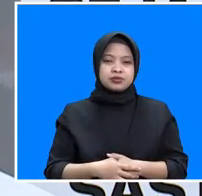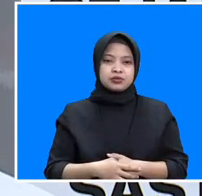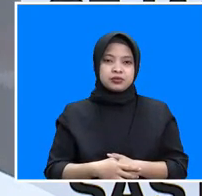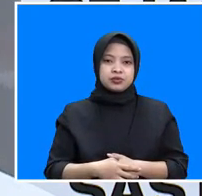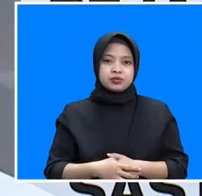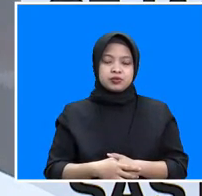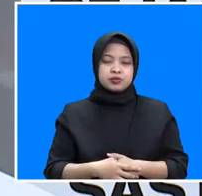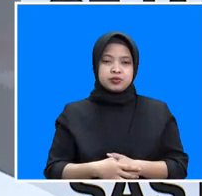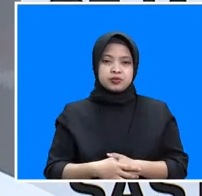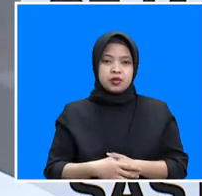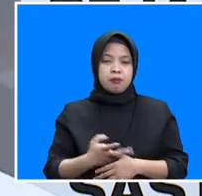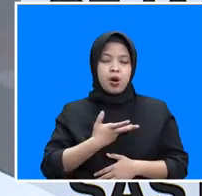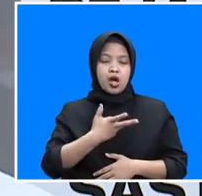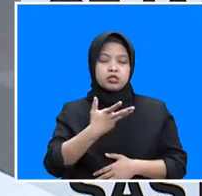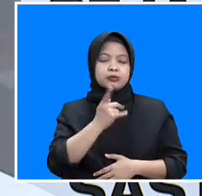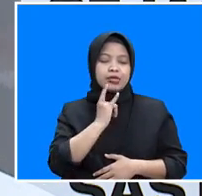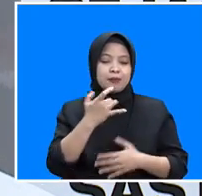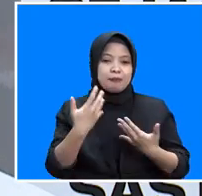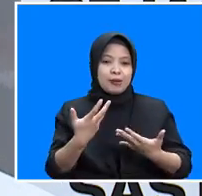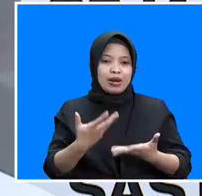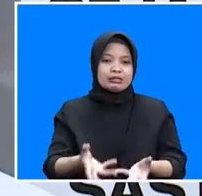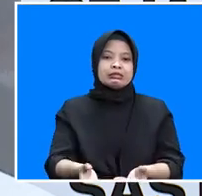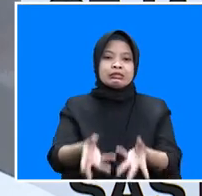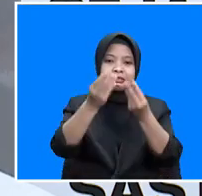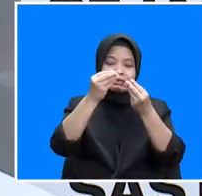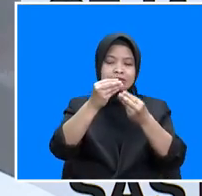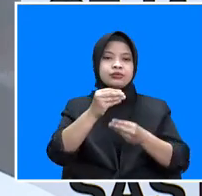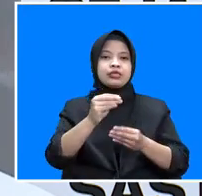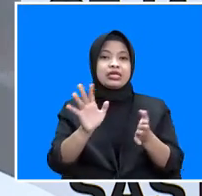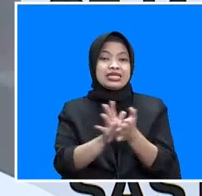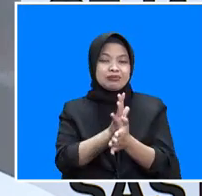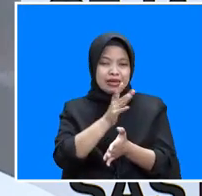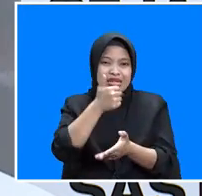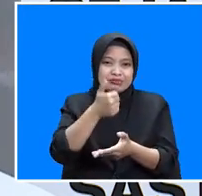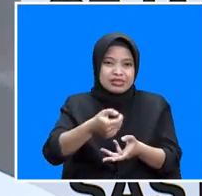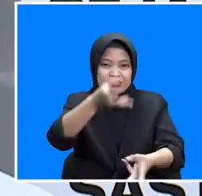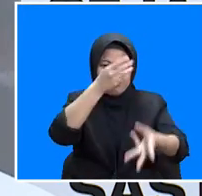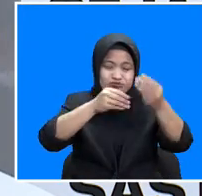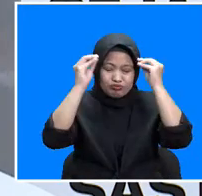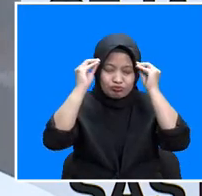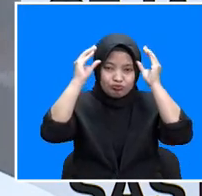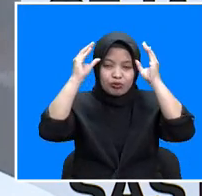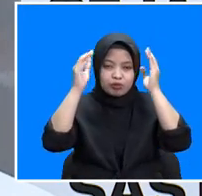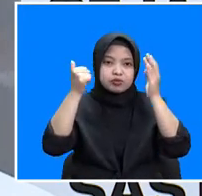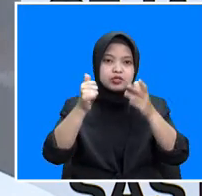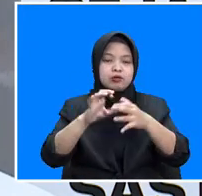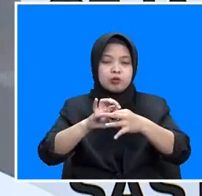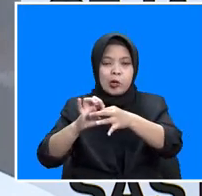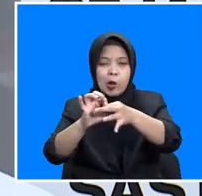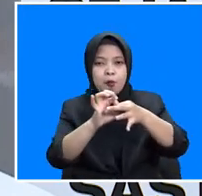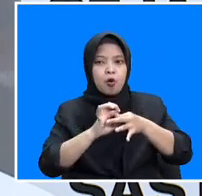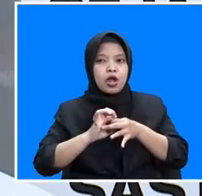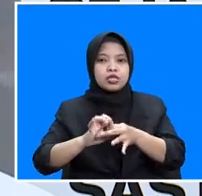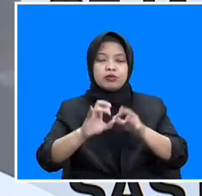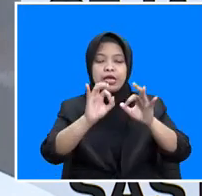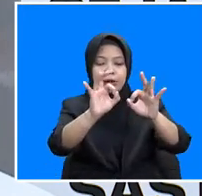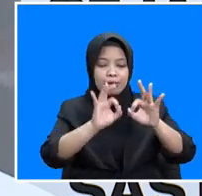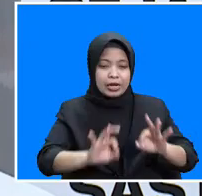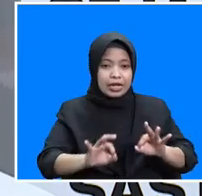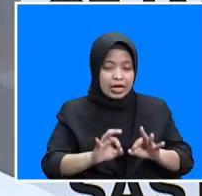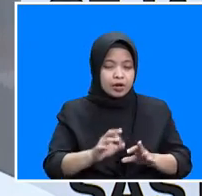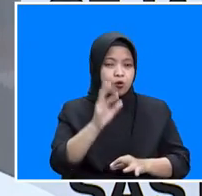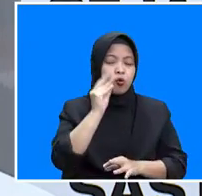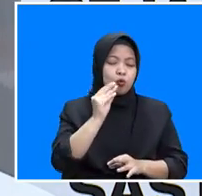love the opportunity to kind of expand is the work we're doing in early childhood education and